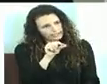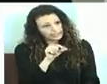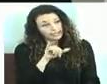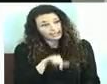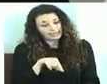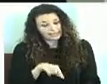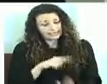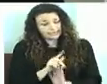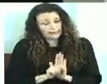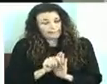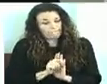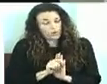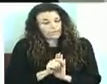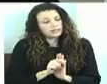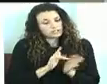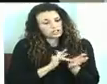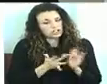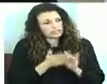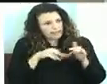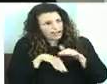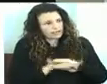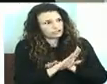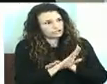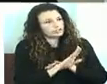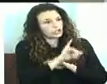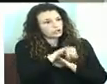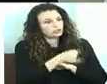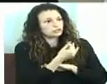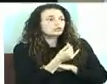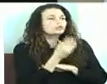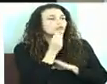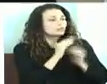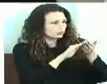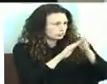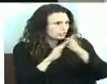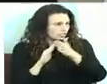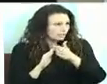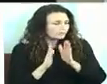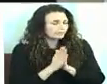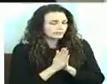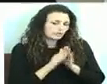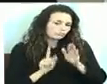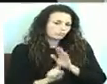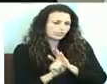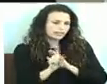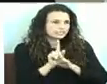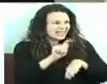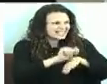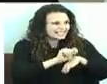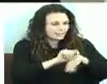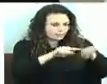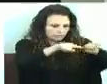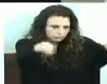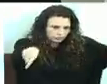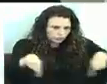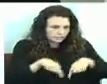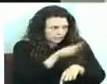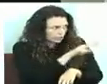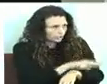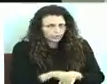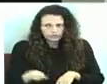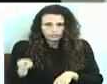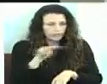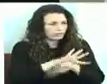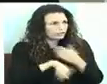In this moment, Jesus enters Jerusalem and made his way into the temple courts. He looked